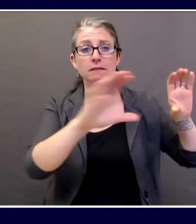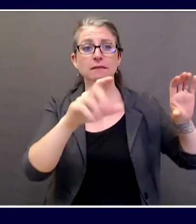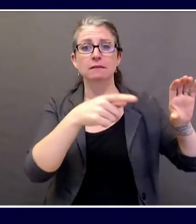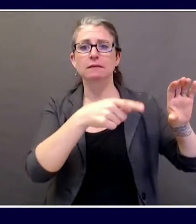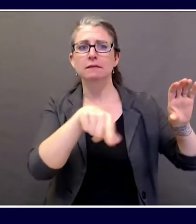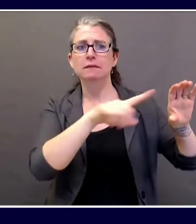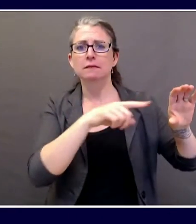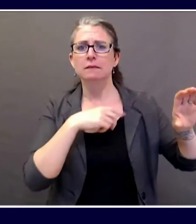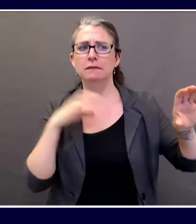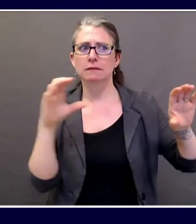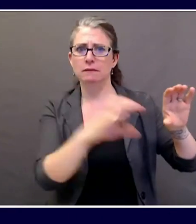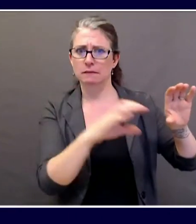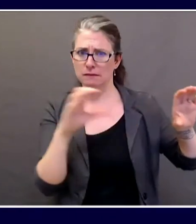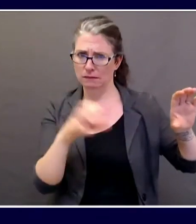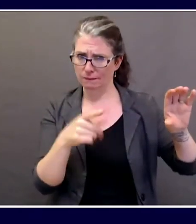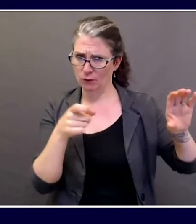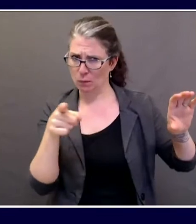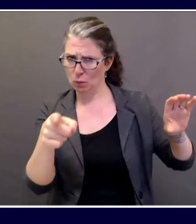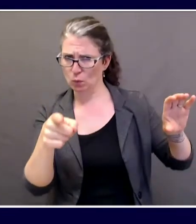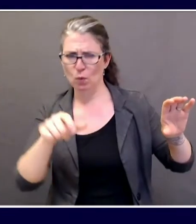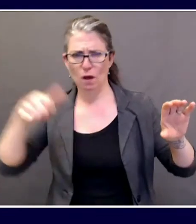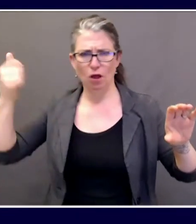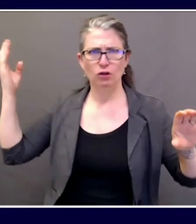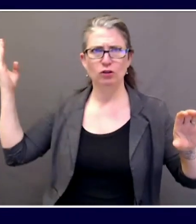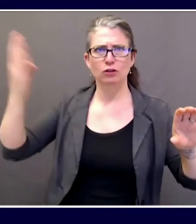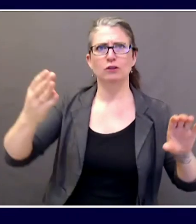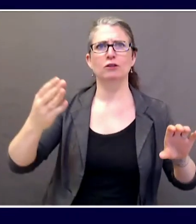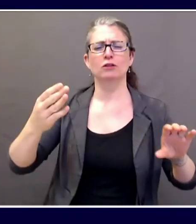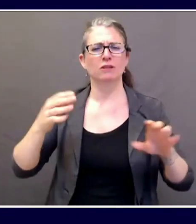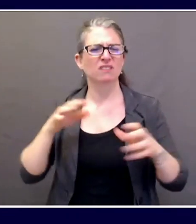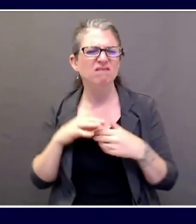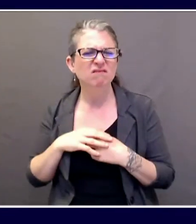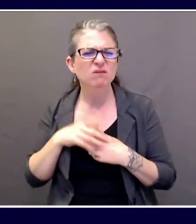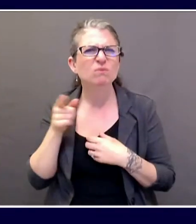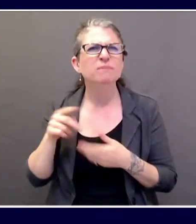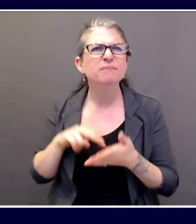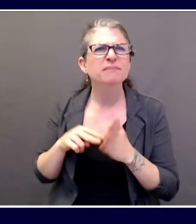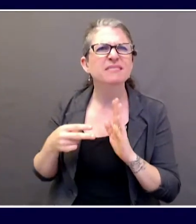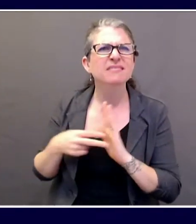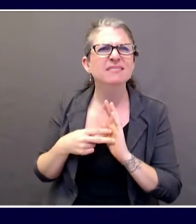Ashley, I want to make sure you mean like just physically, how is it being delivered to them?